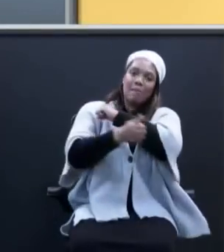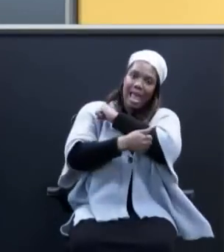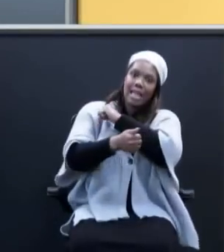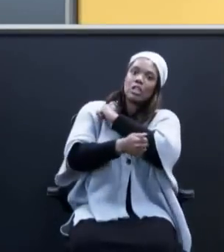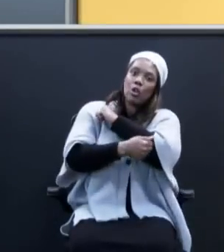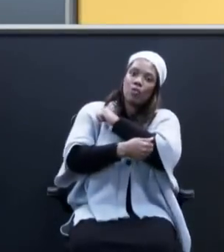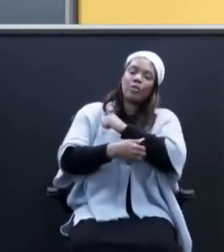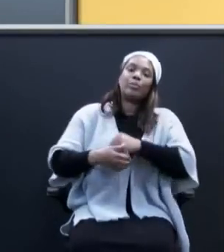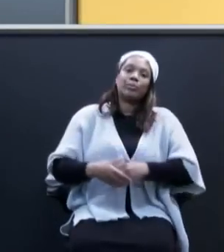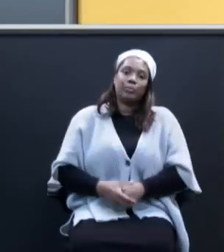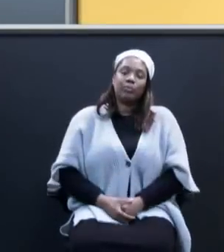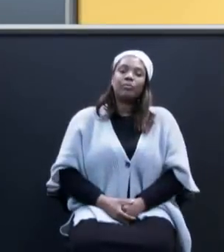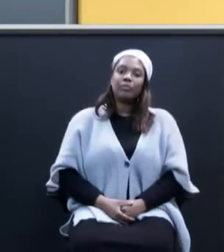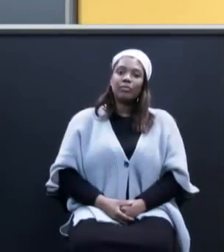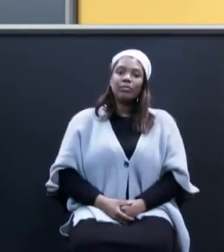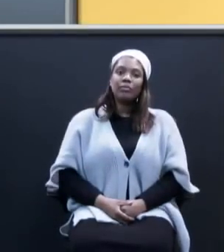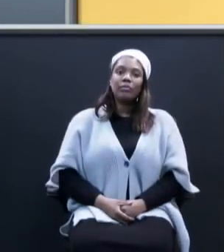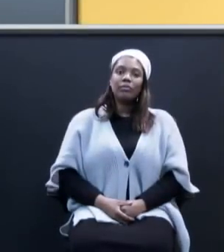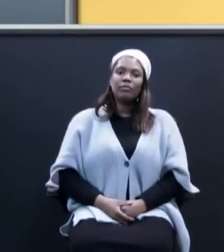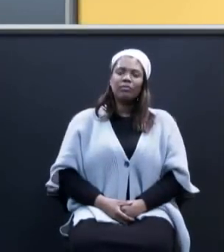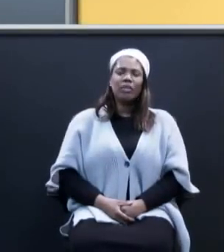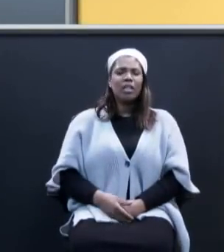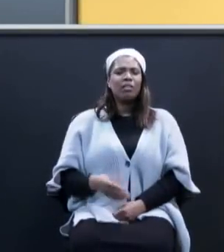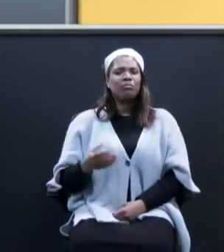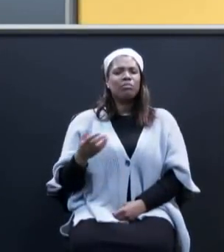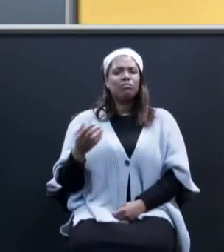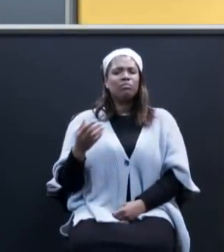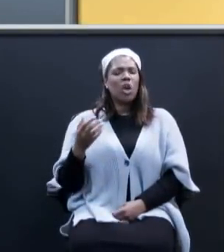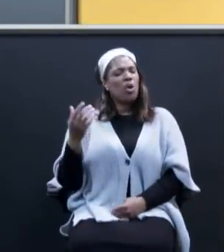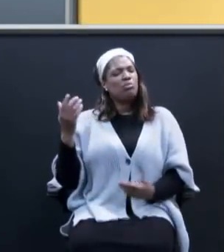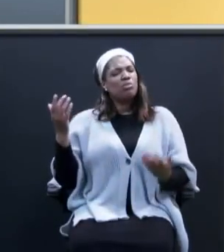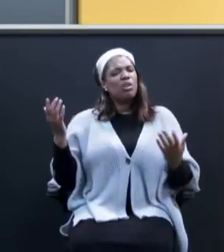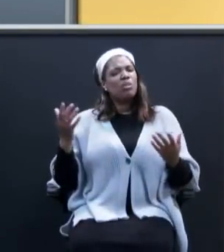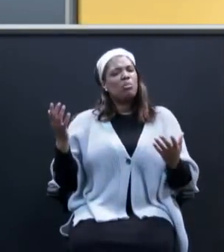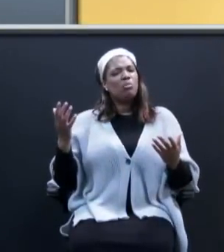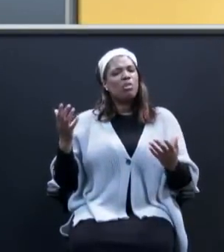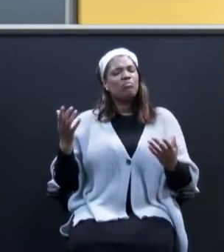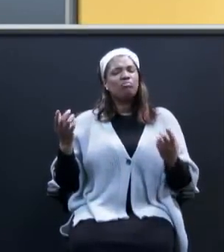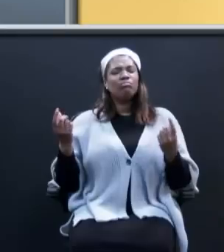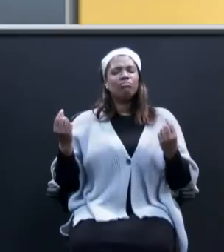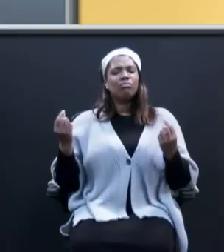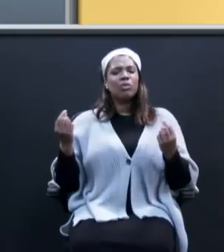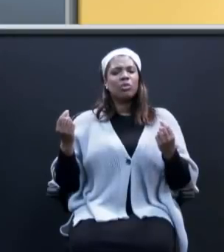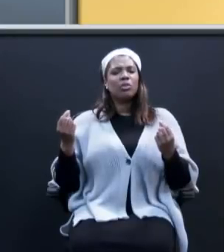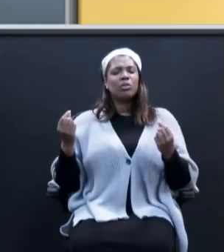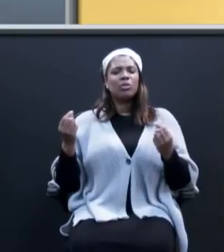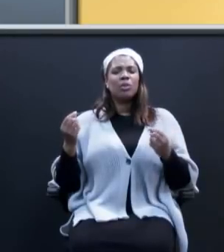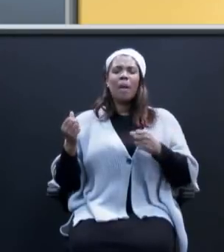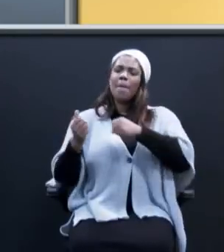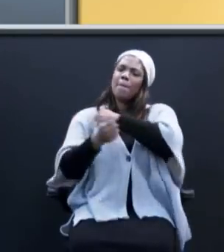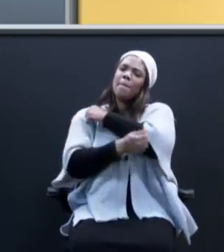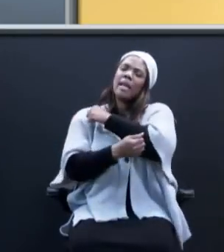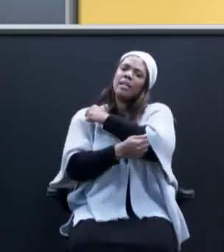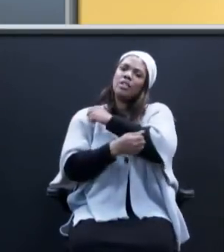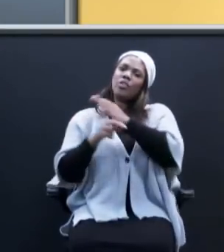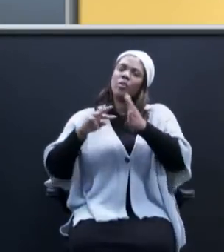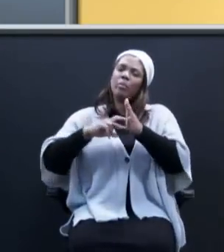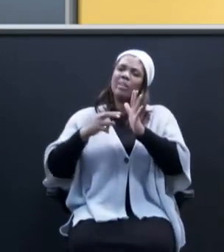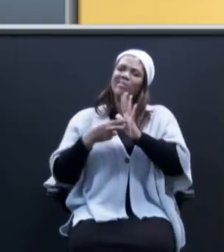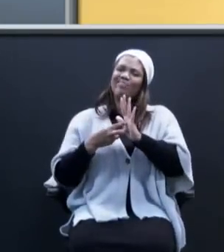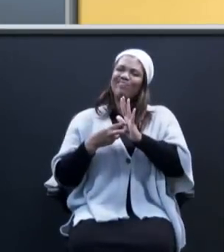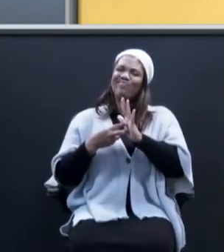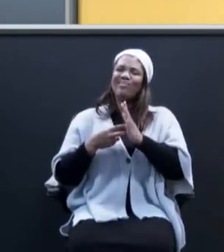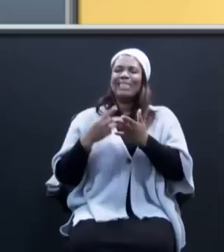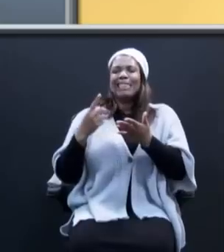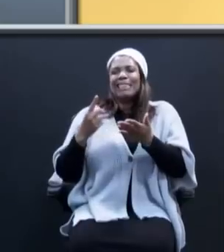Passover. And let's look and see what Passover means. You know, sometimes it means exactly what it says. People read something in the